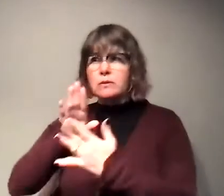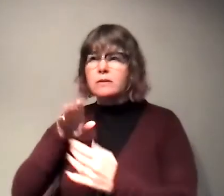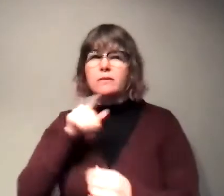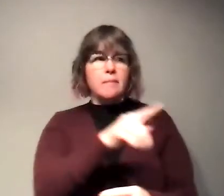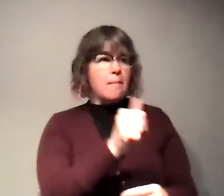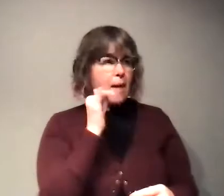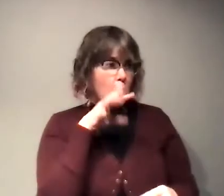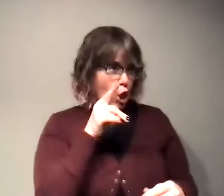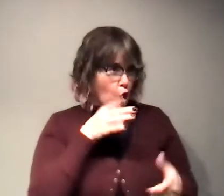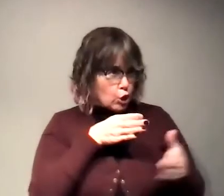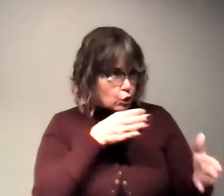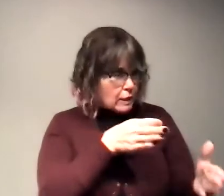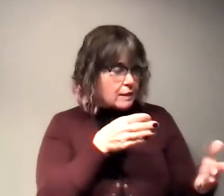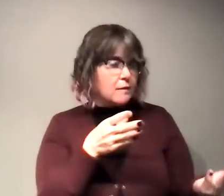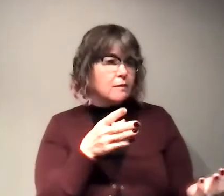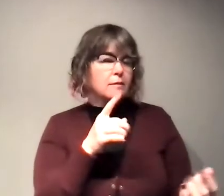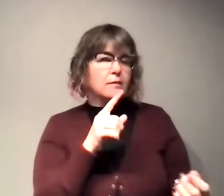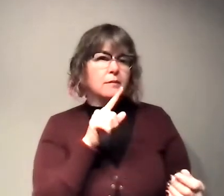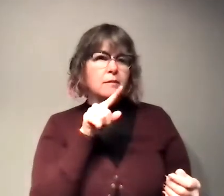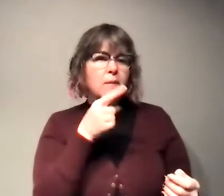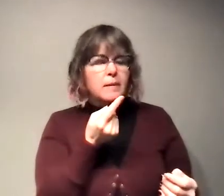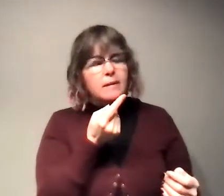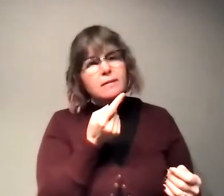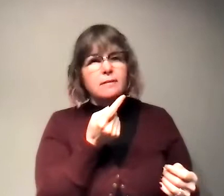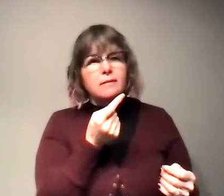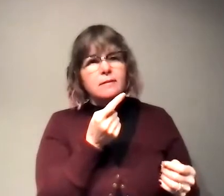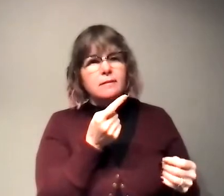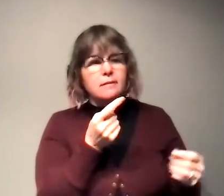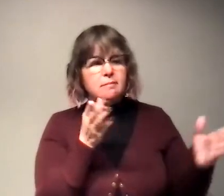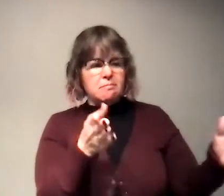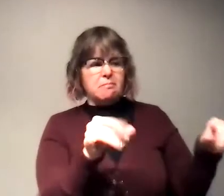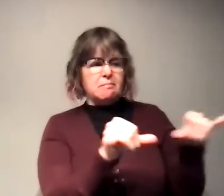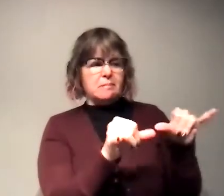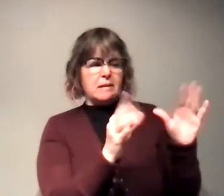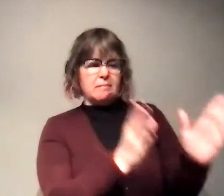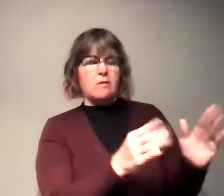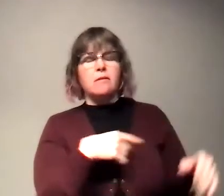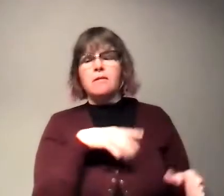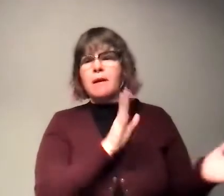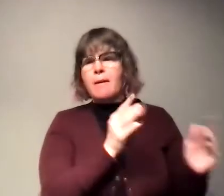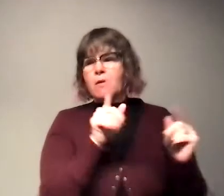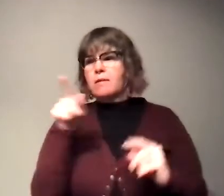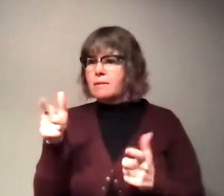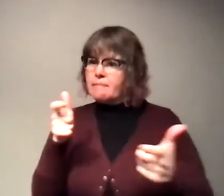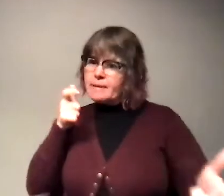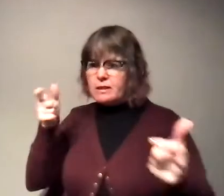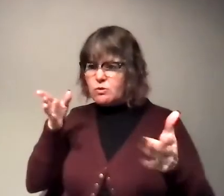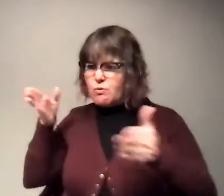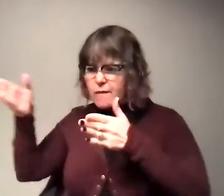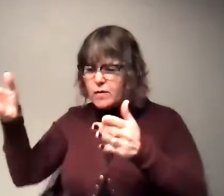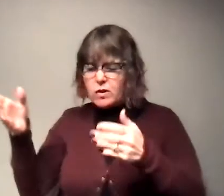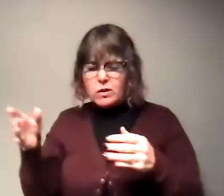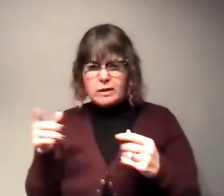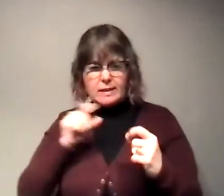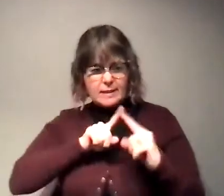backyard creek that's maybe only, a couple, like a yard or two wide compared to something like a big river? Like, are there